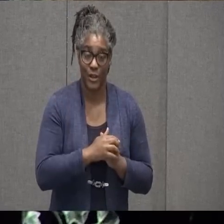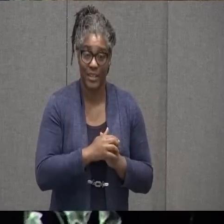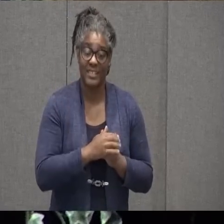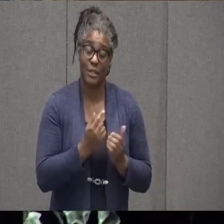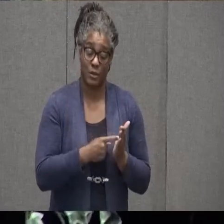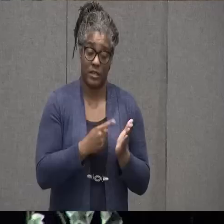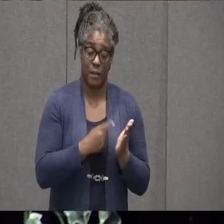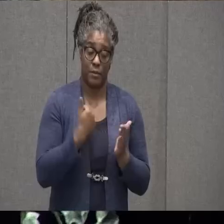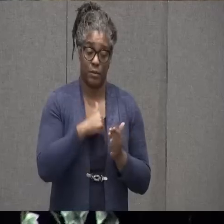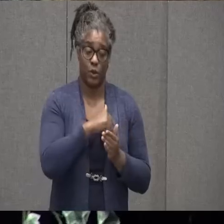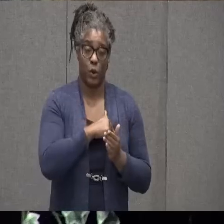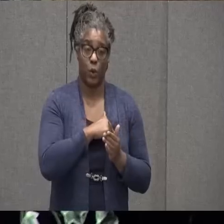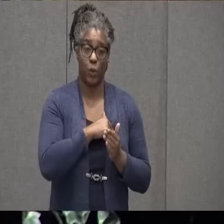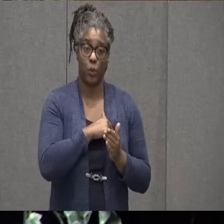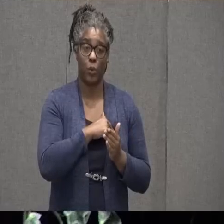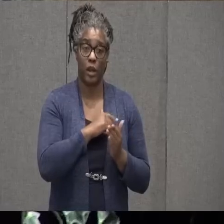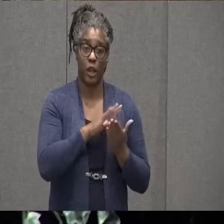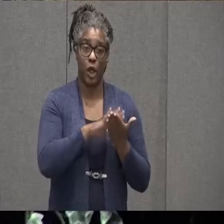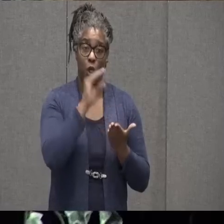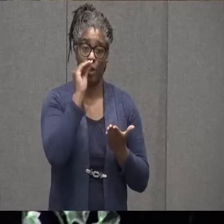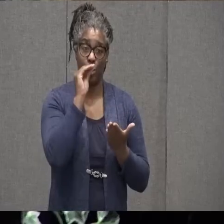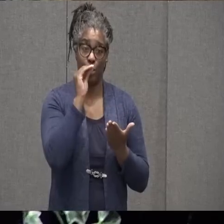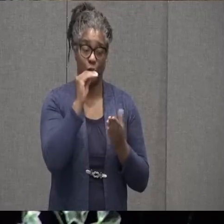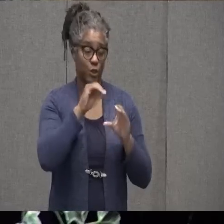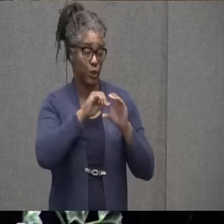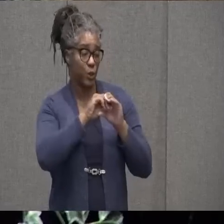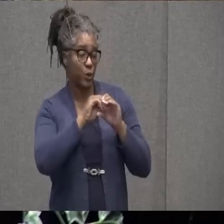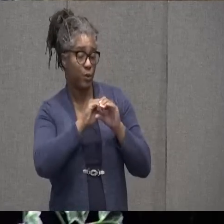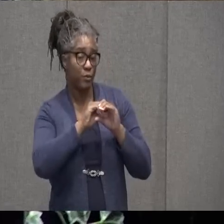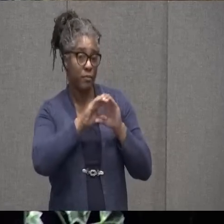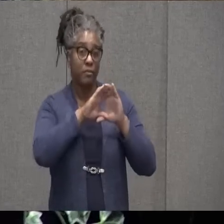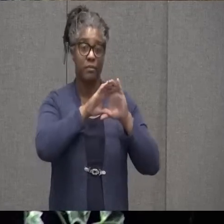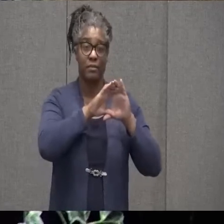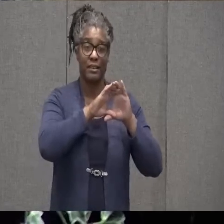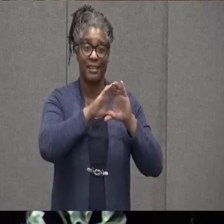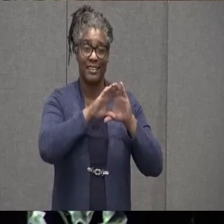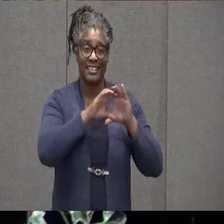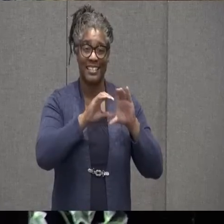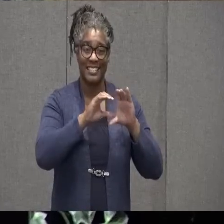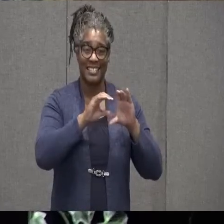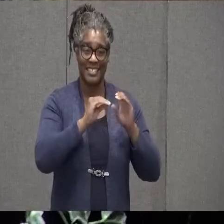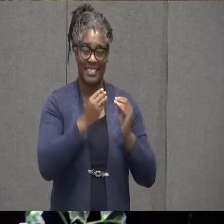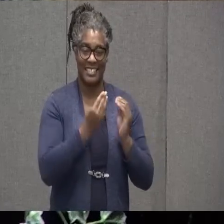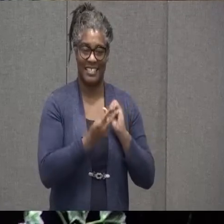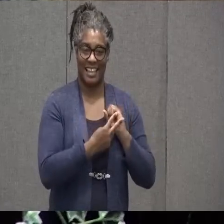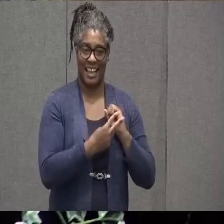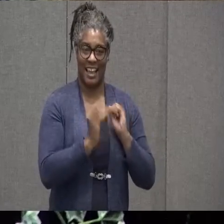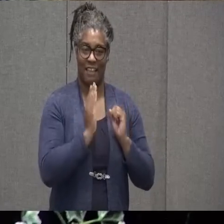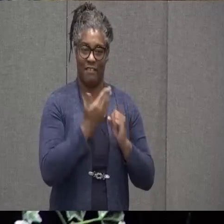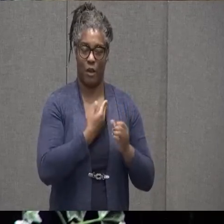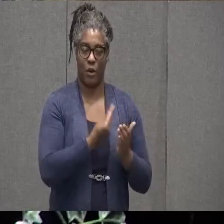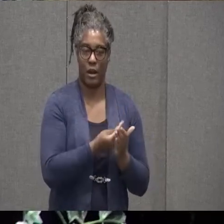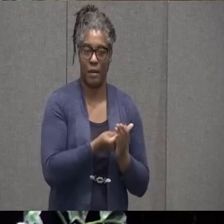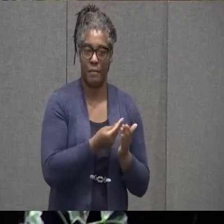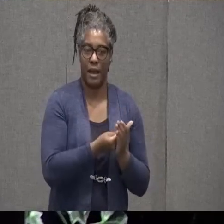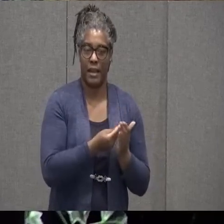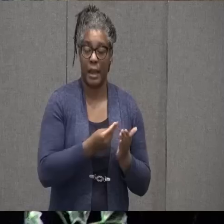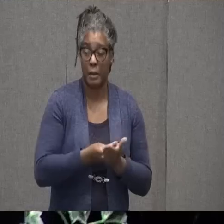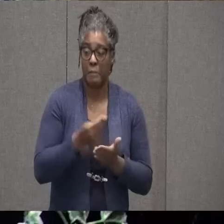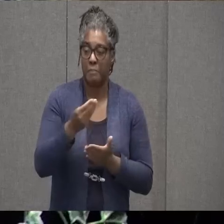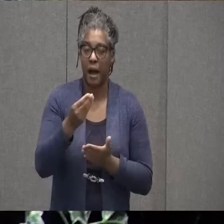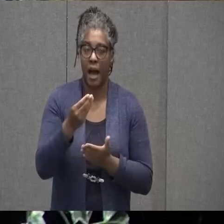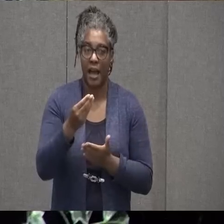to save our leftover money so that we can do other things with it. We can buy something that